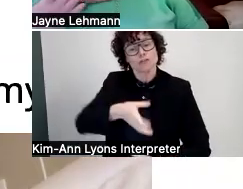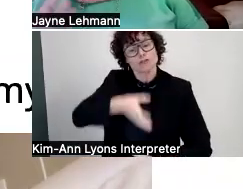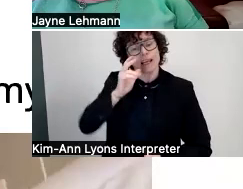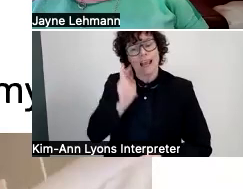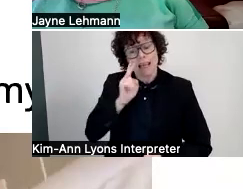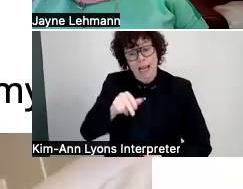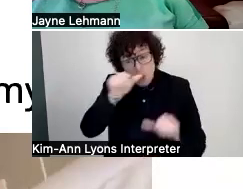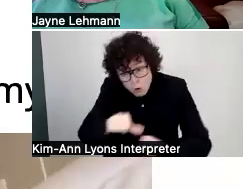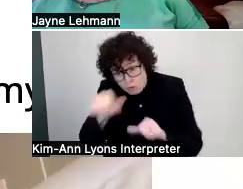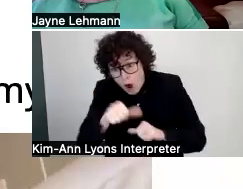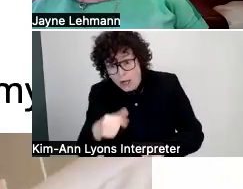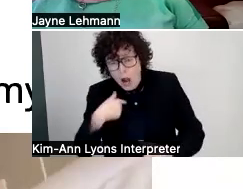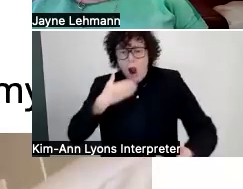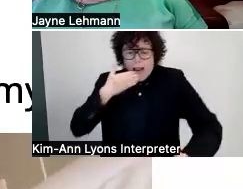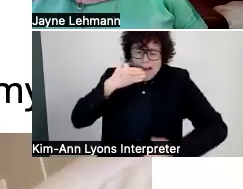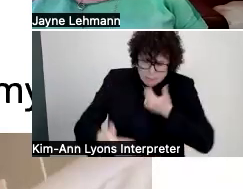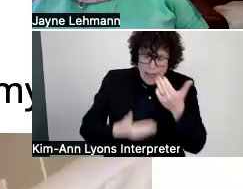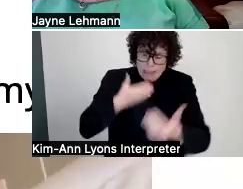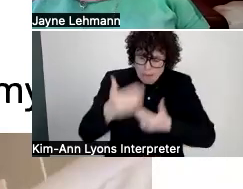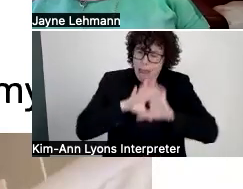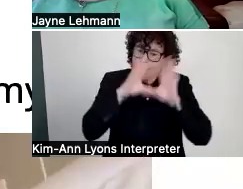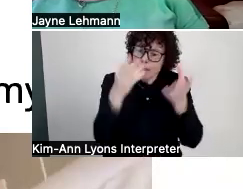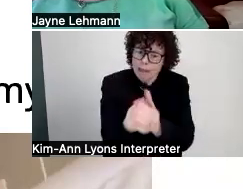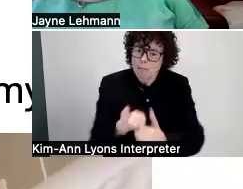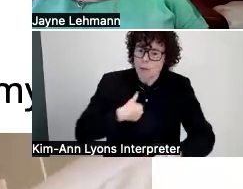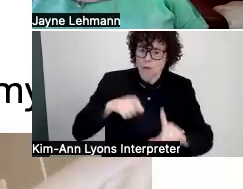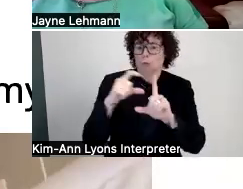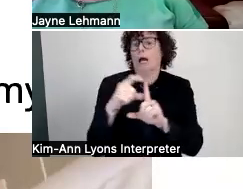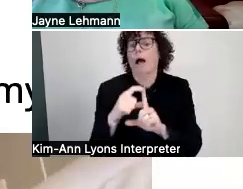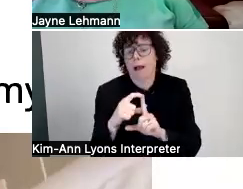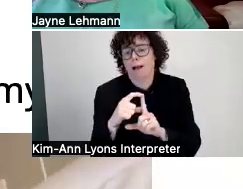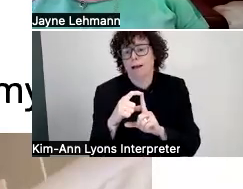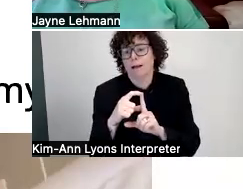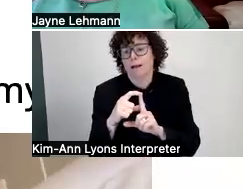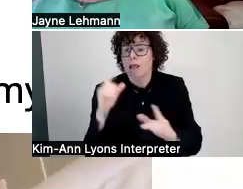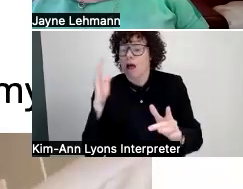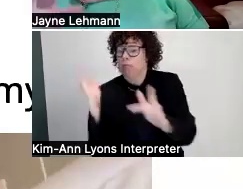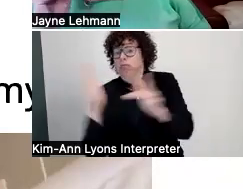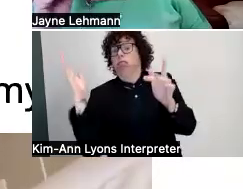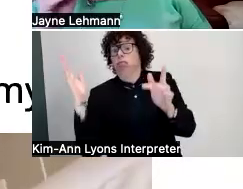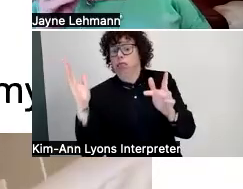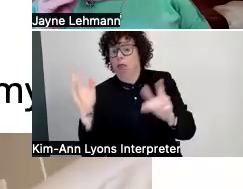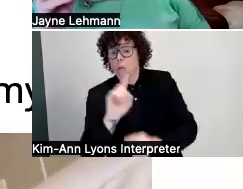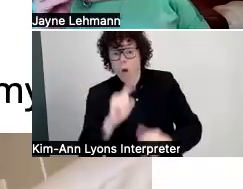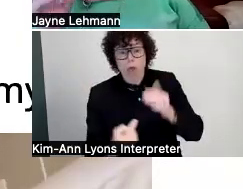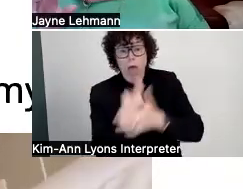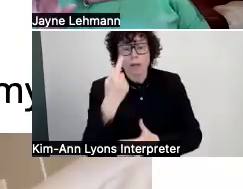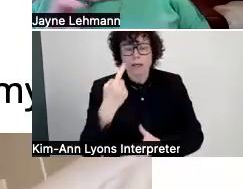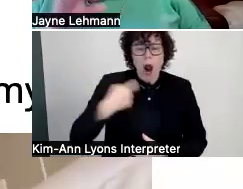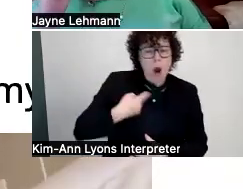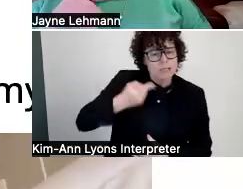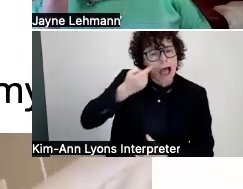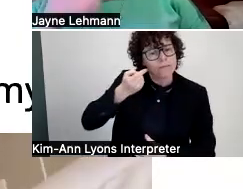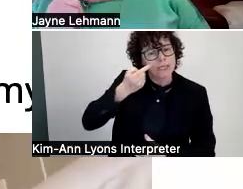in your mouth that will make it not hurt so much. And just by chance, I was mucking around with the